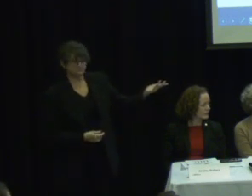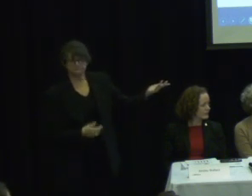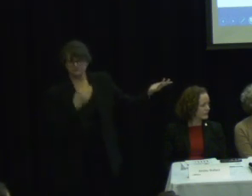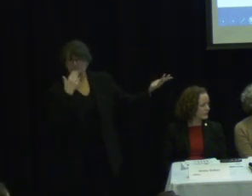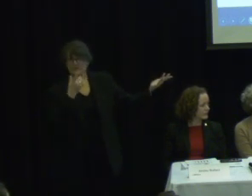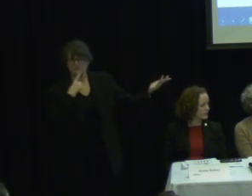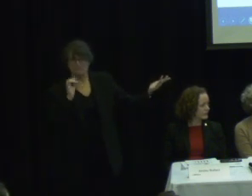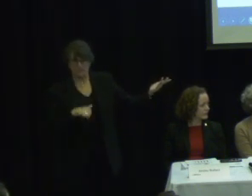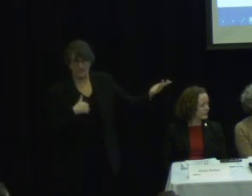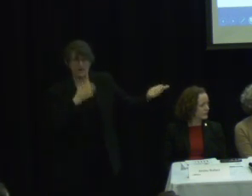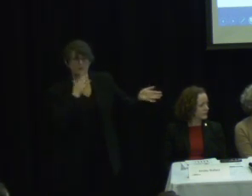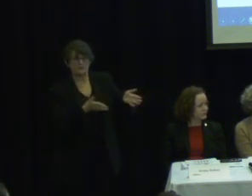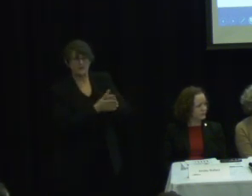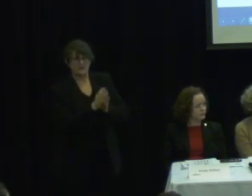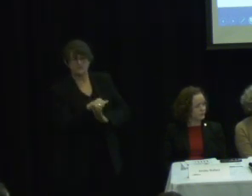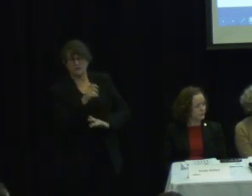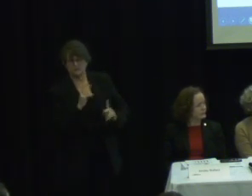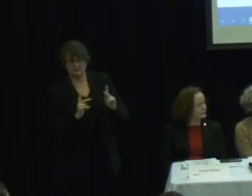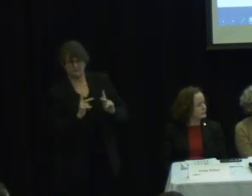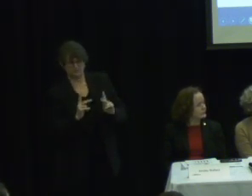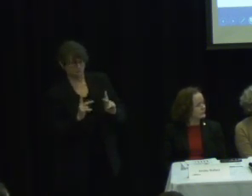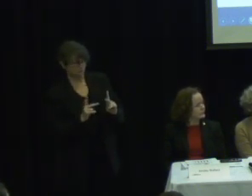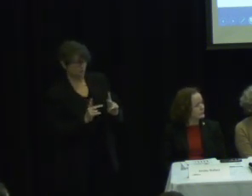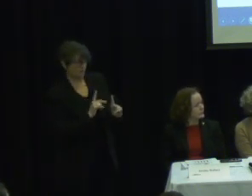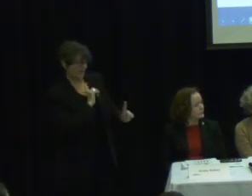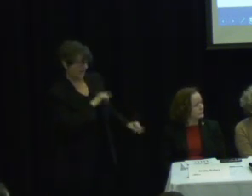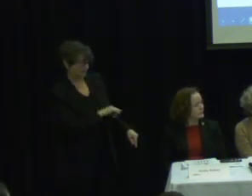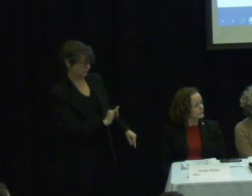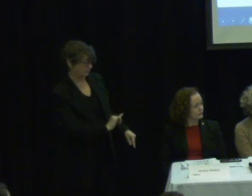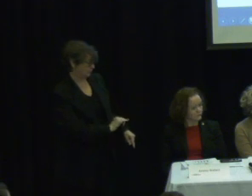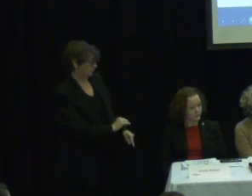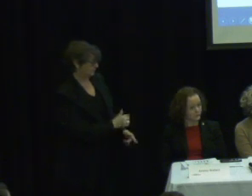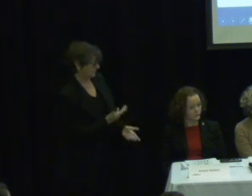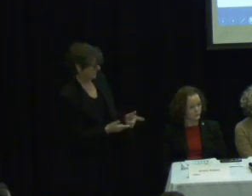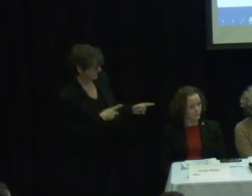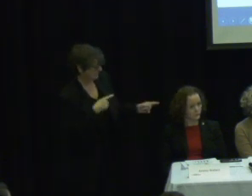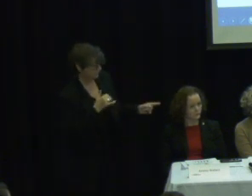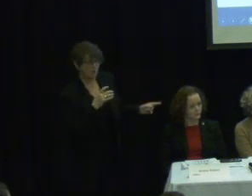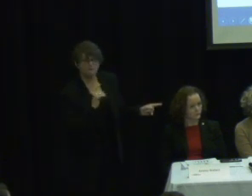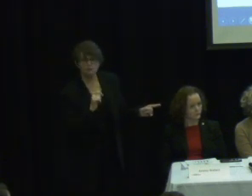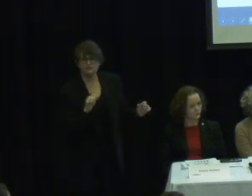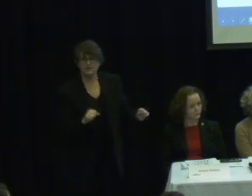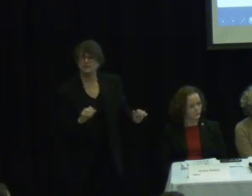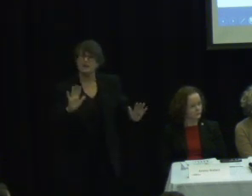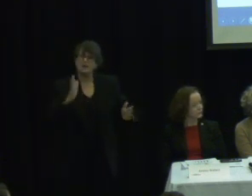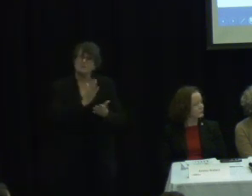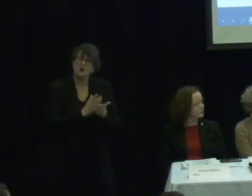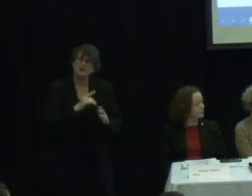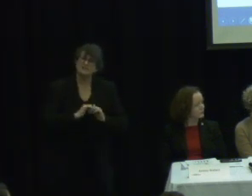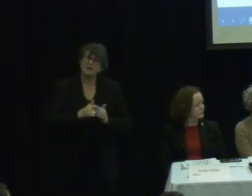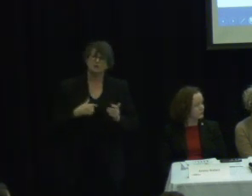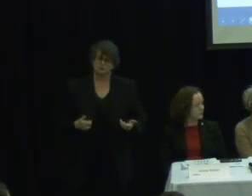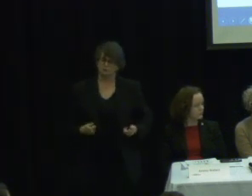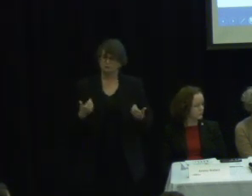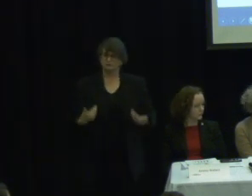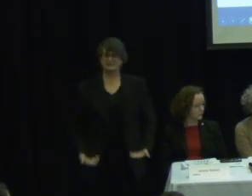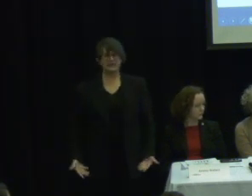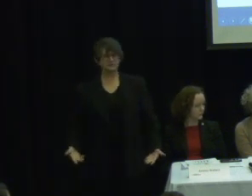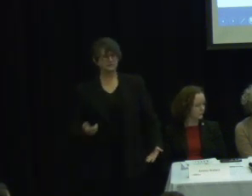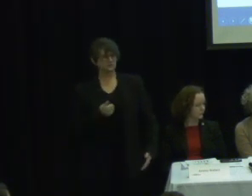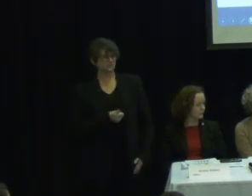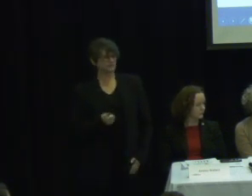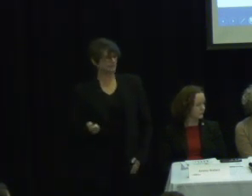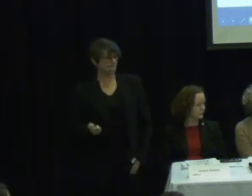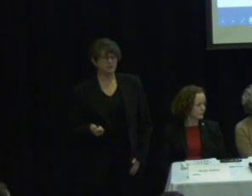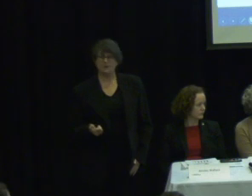weigh in on that. Maybe the provost can weigh in on that as well. So part of it is, like, how do you present yourself? And so the last 5 years, we've had a marketing campaign that